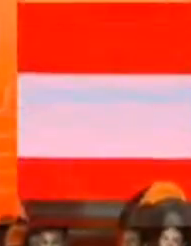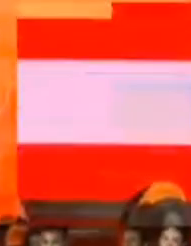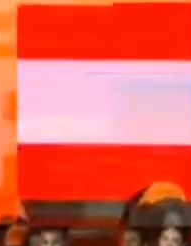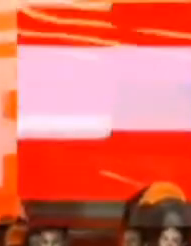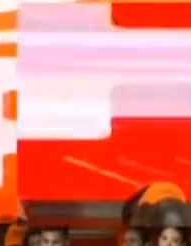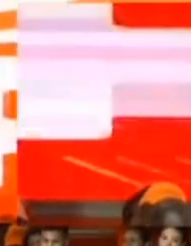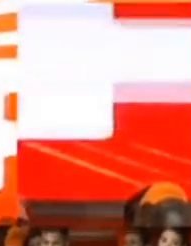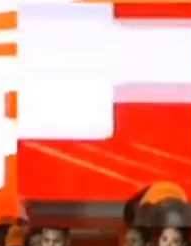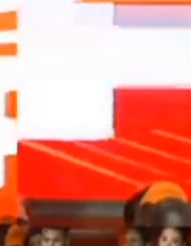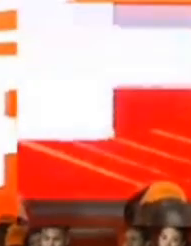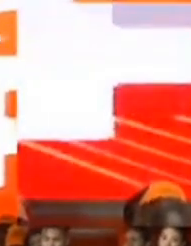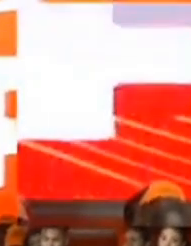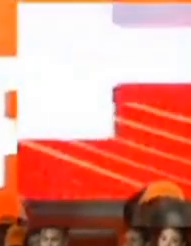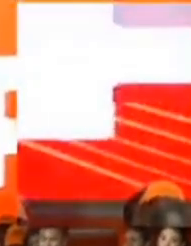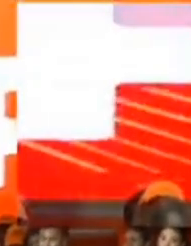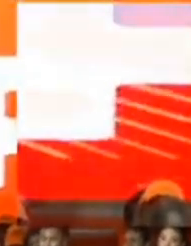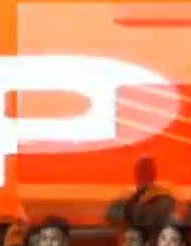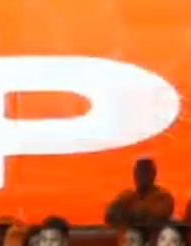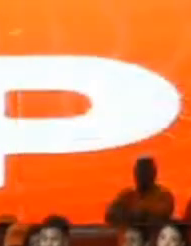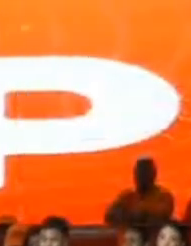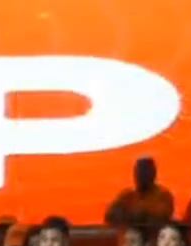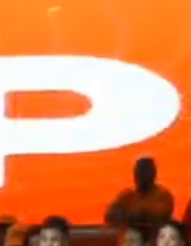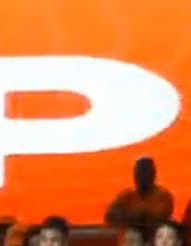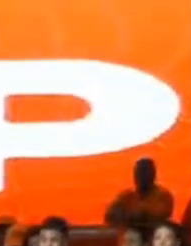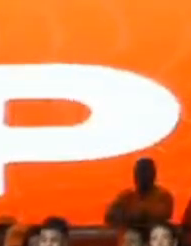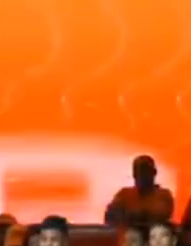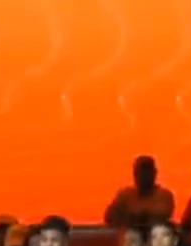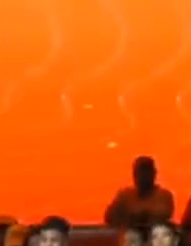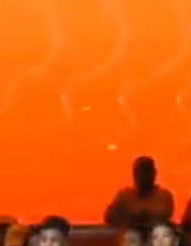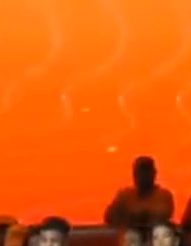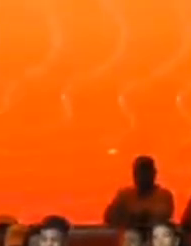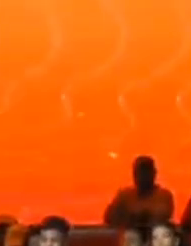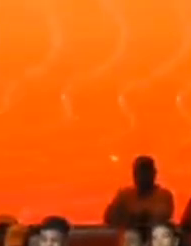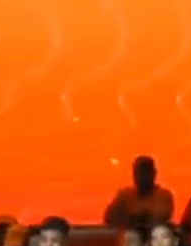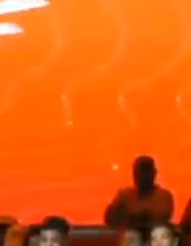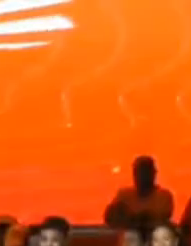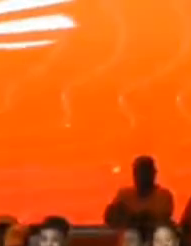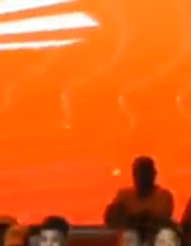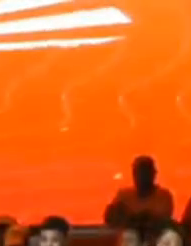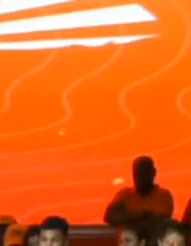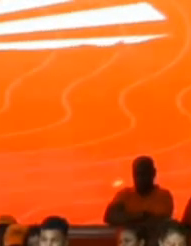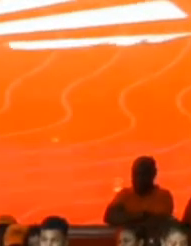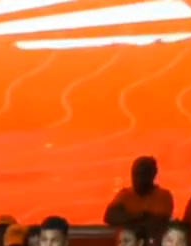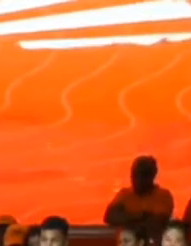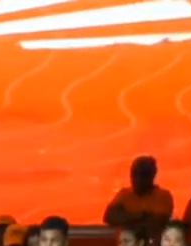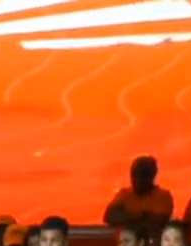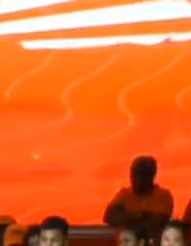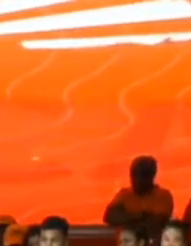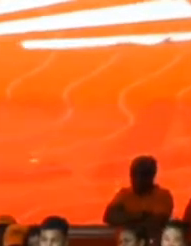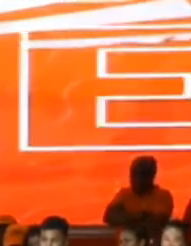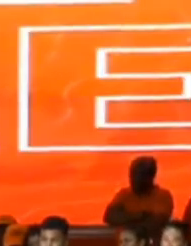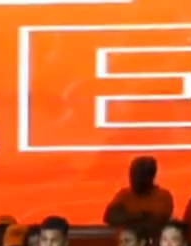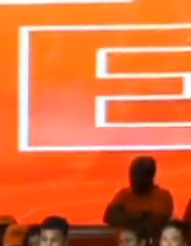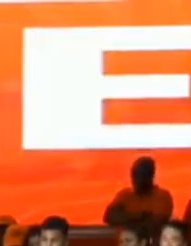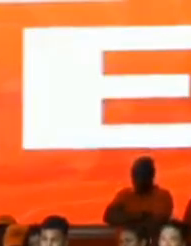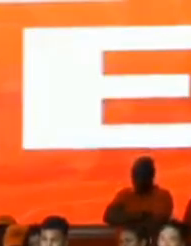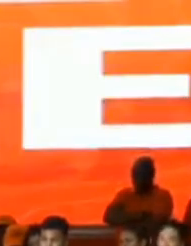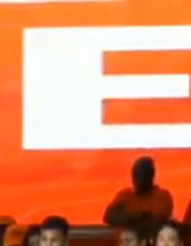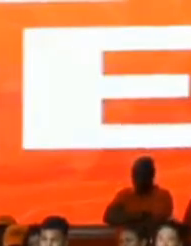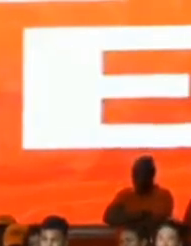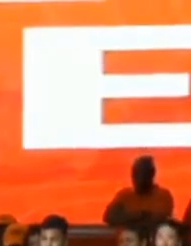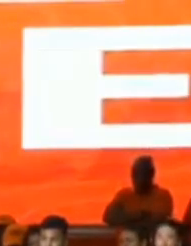special line to show that they are poor, and the other children in another line with